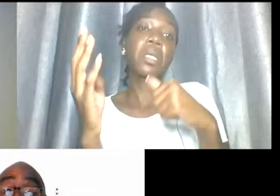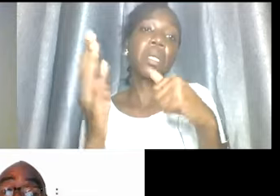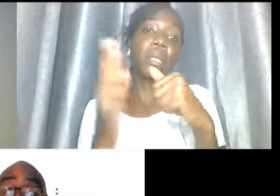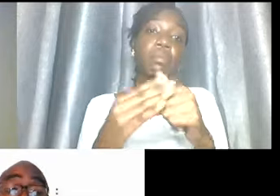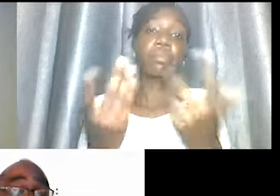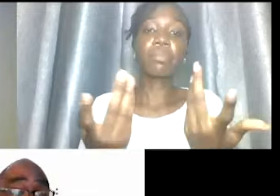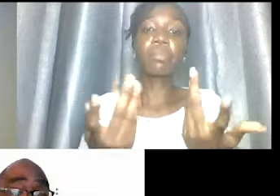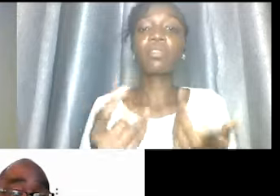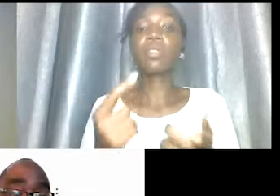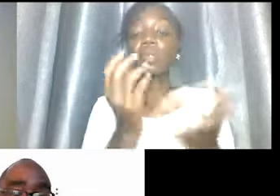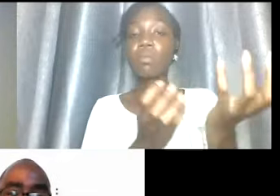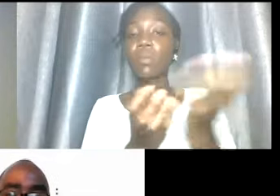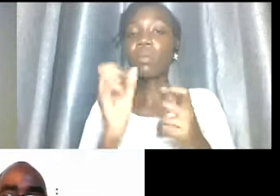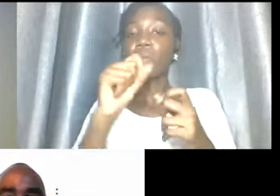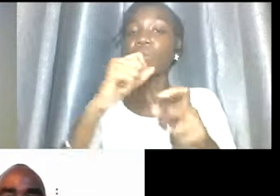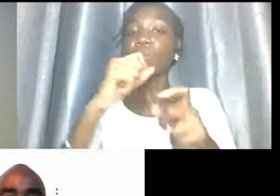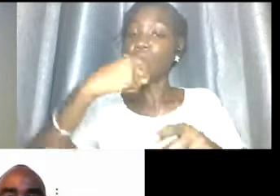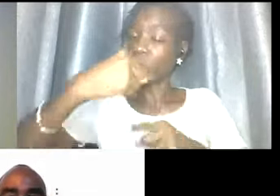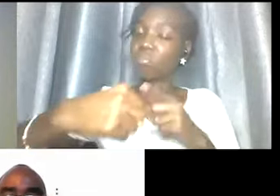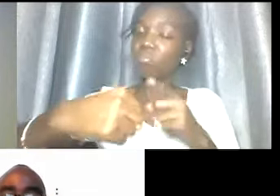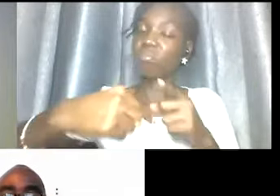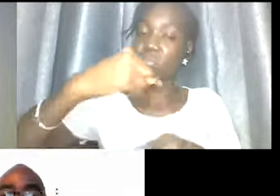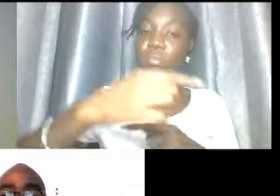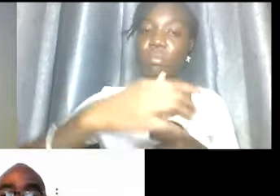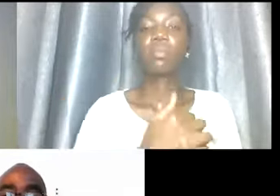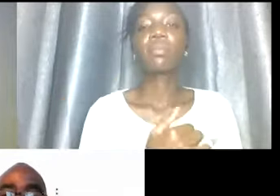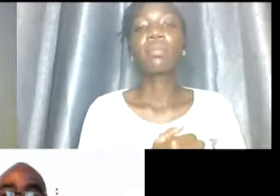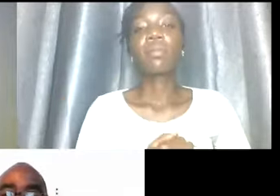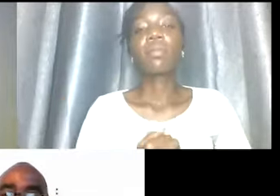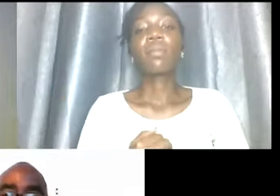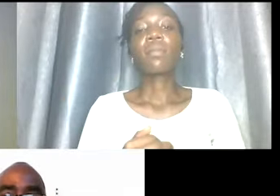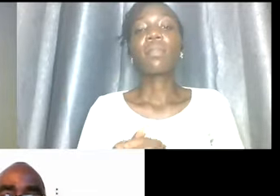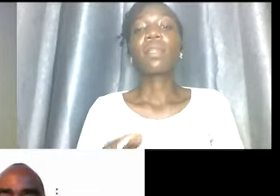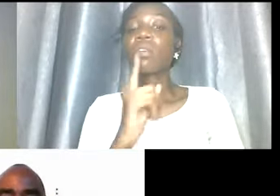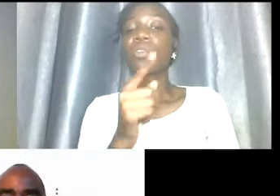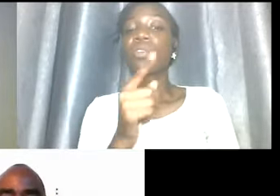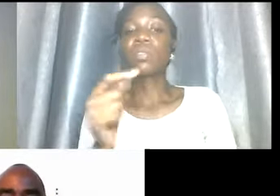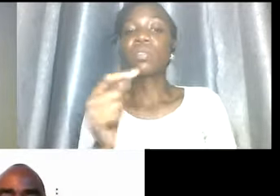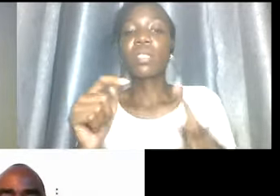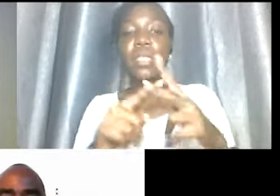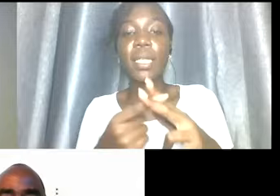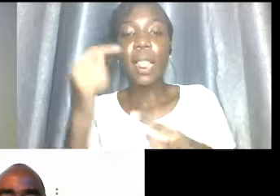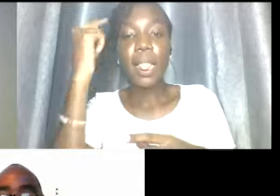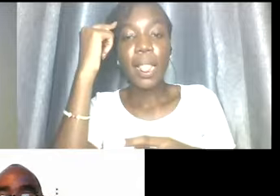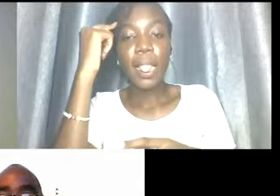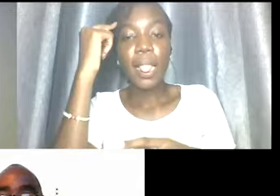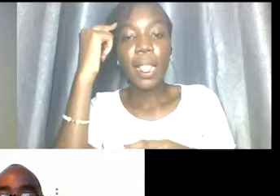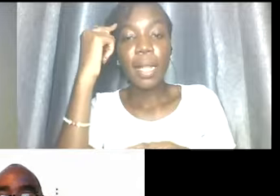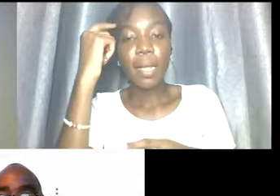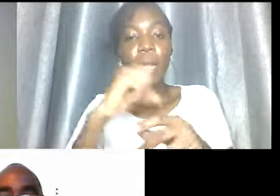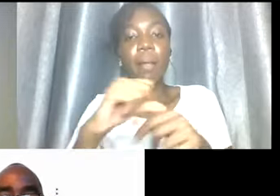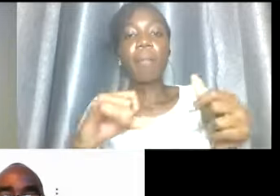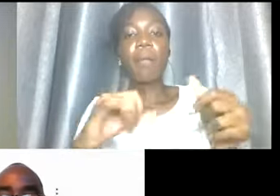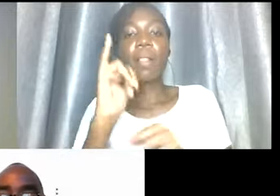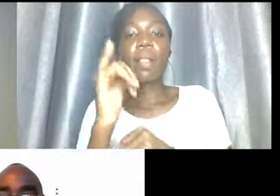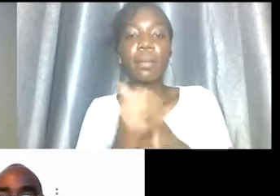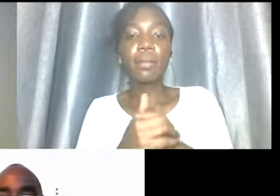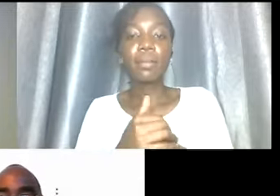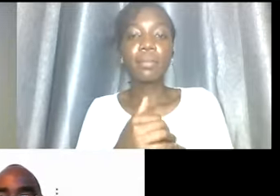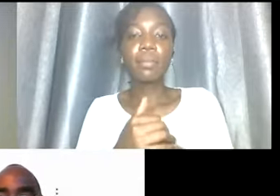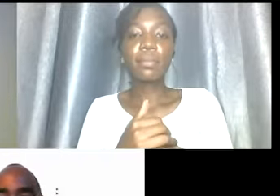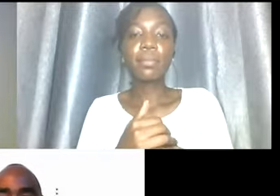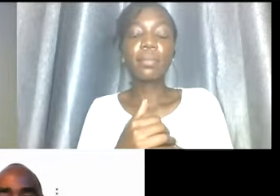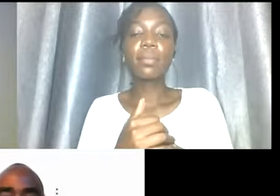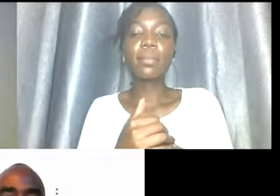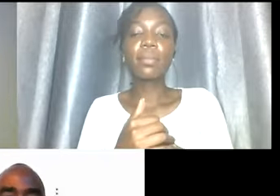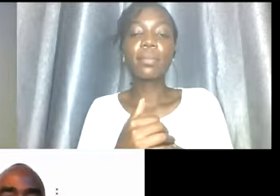your business can continue. So start thinking along those lines. The other thing that I want to